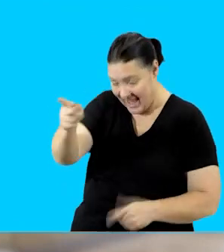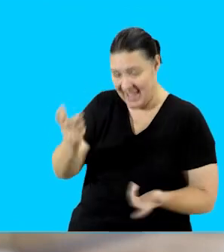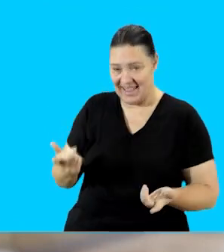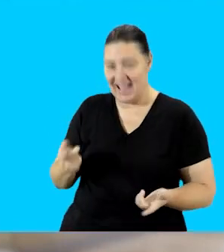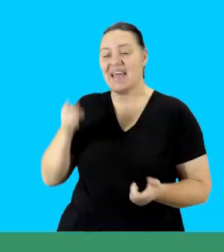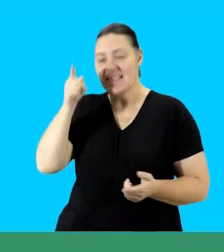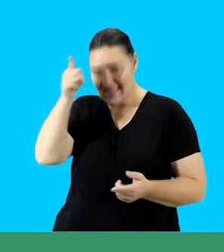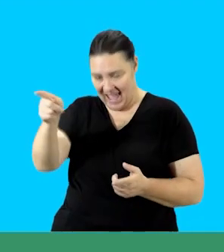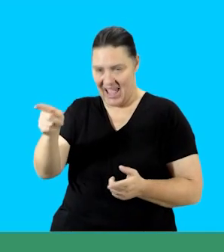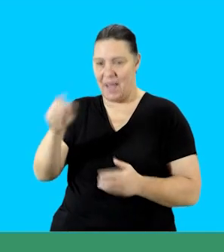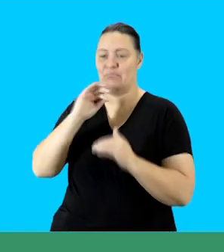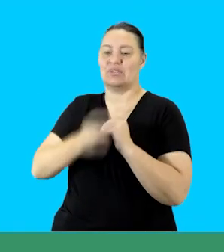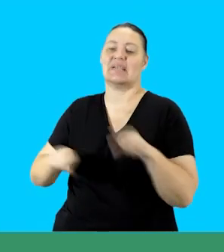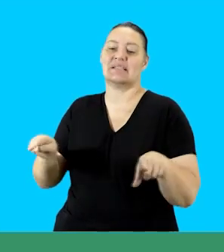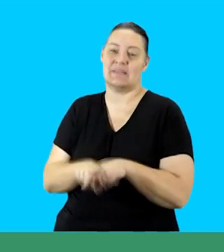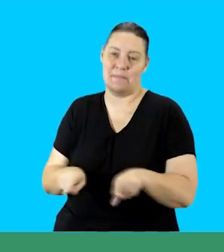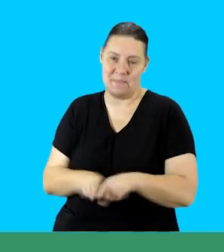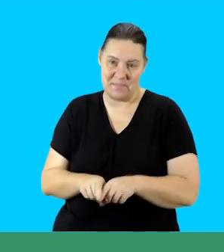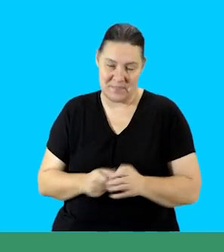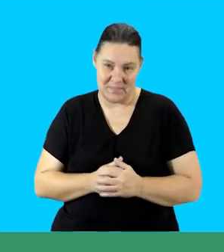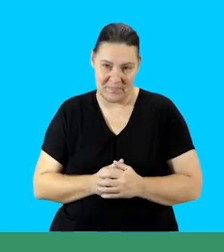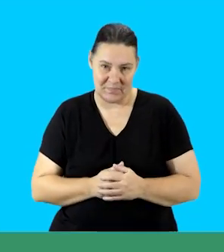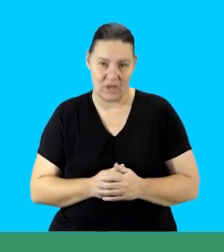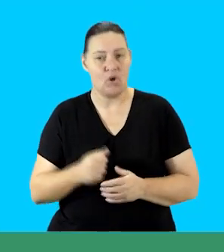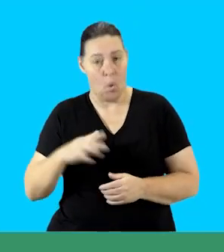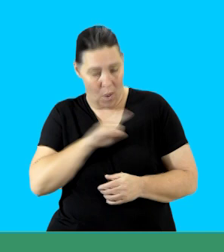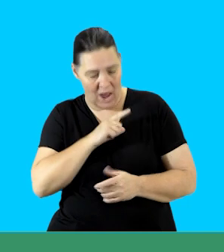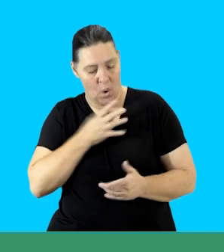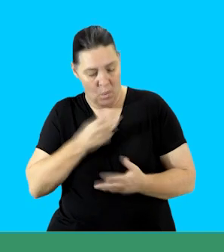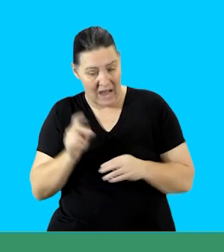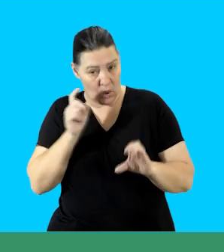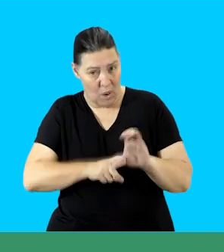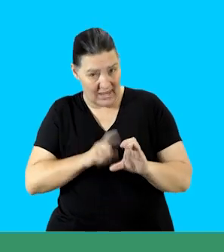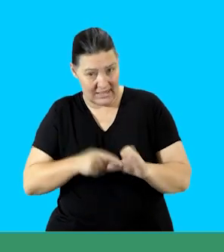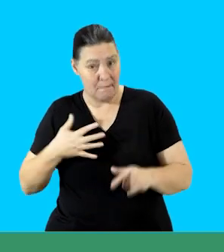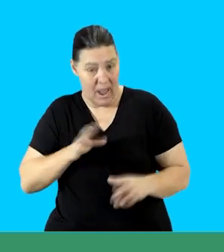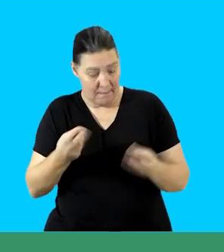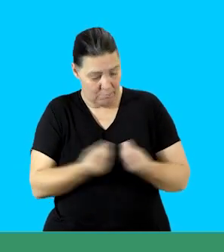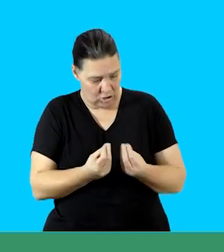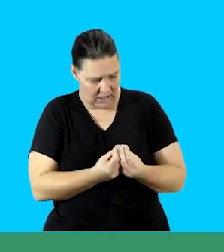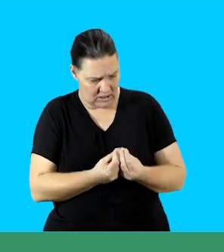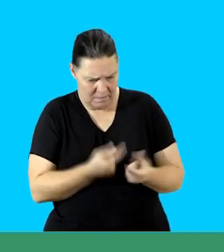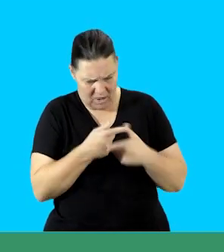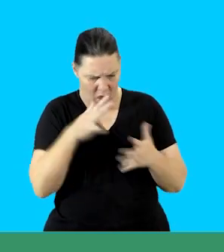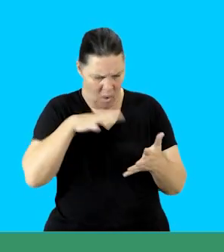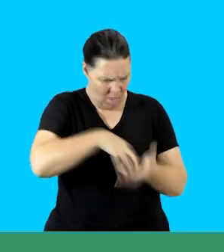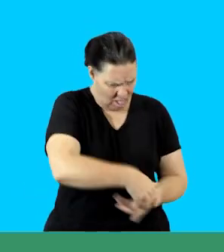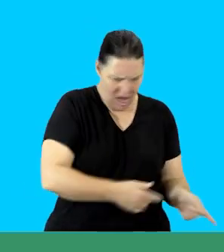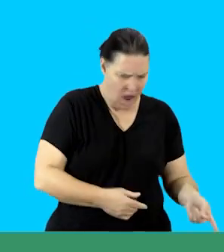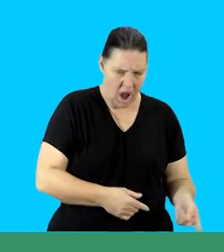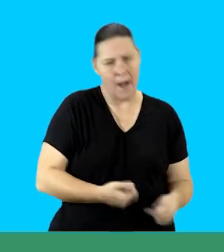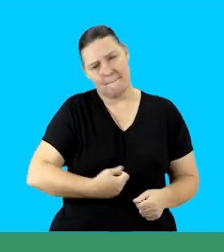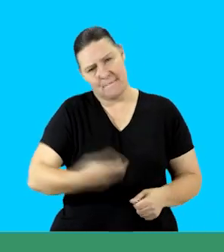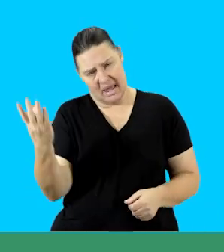paid for. Now, let's move on to the fourth question. Discuss 2 other contemporary legislation that pose a challenge